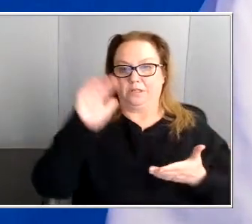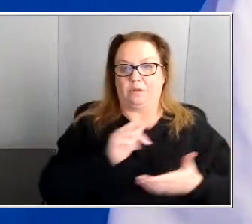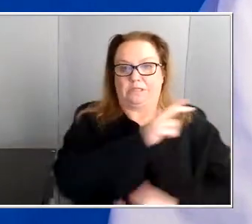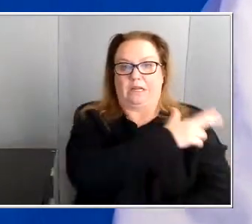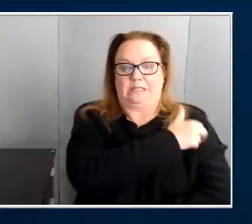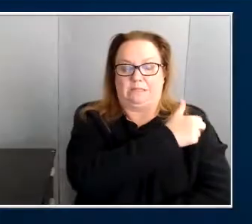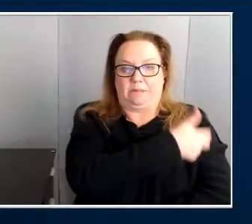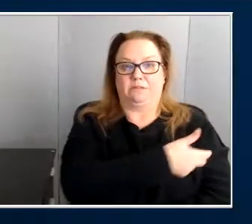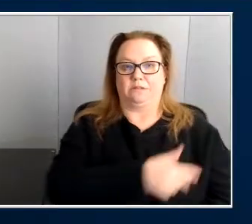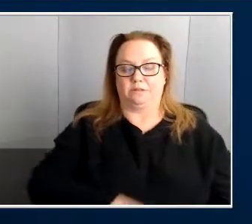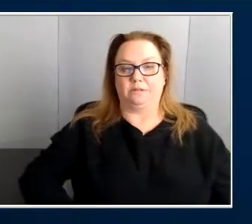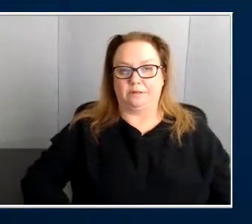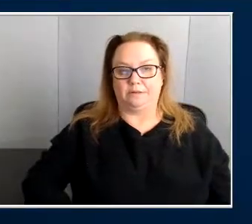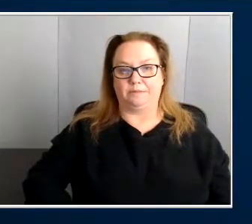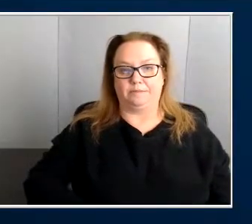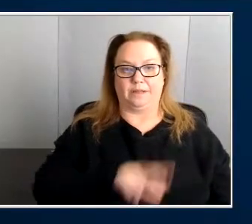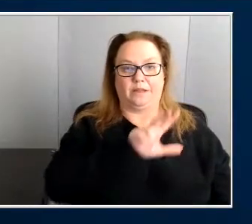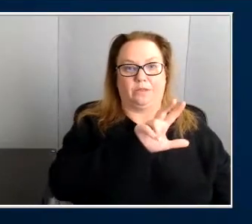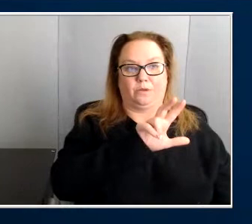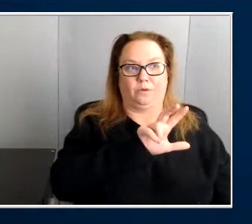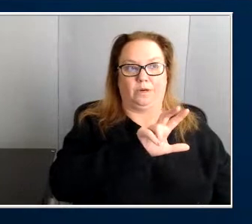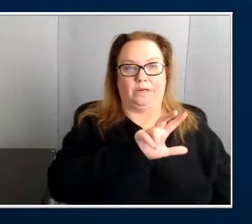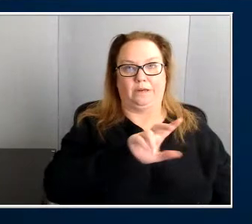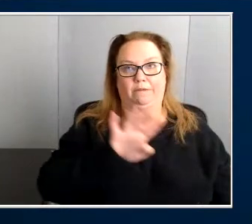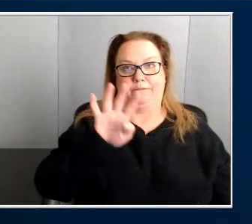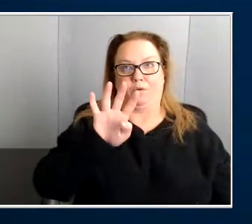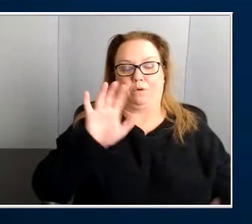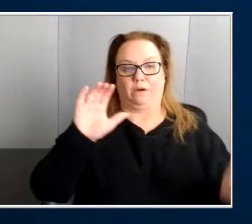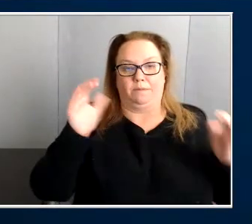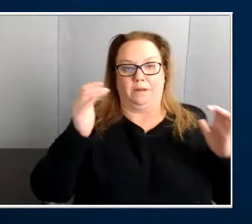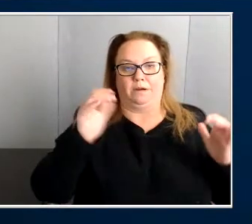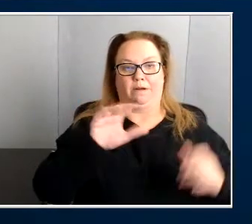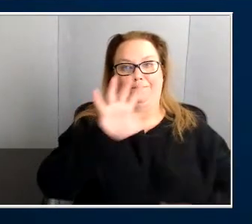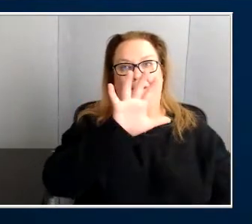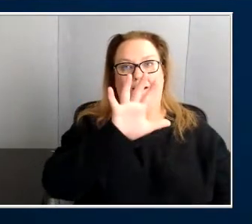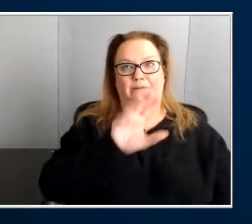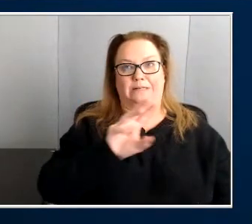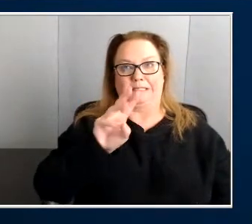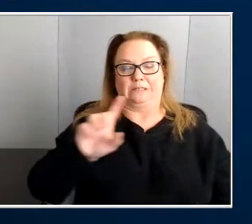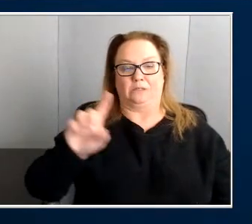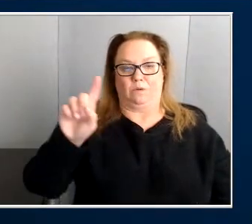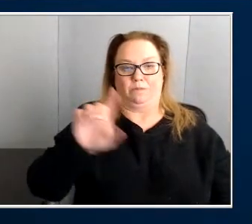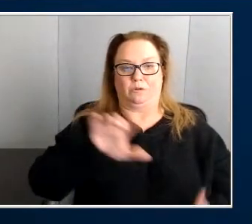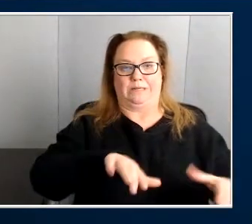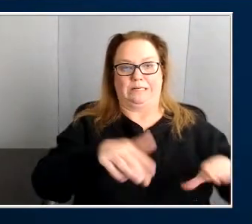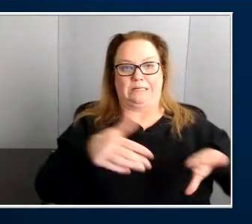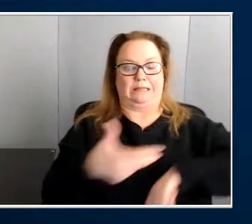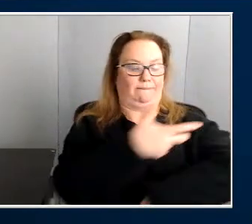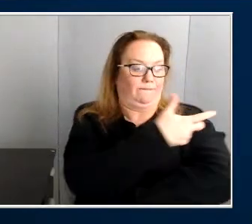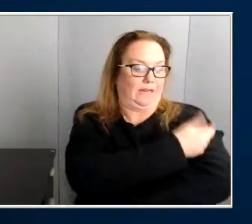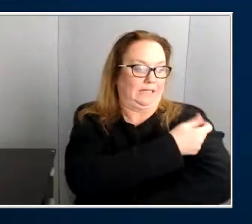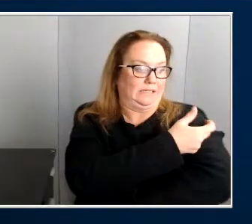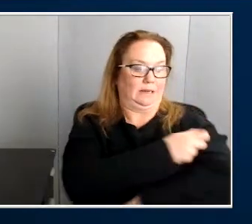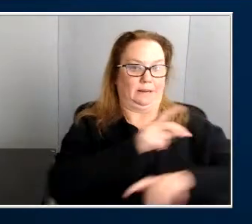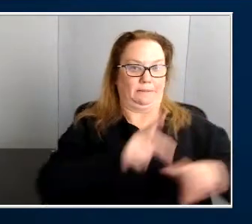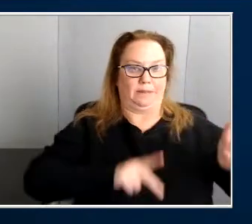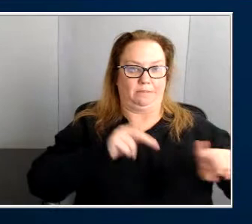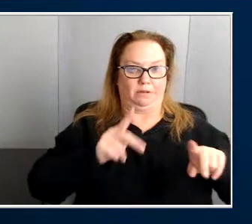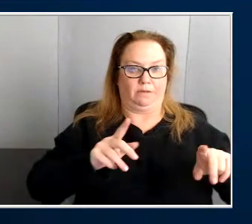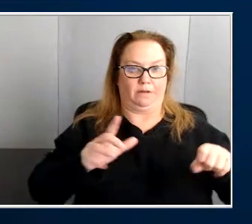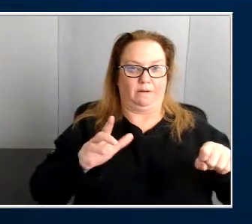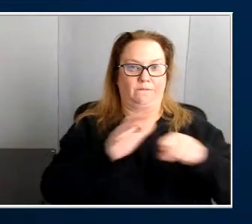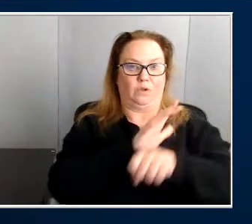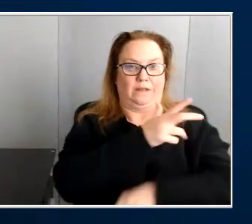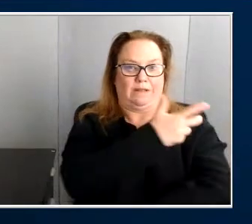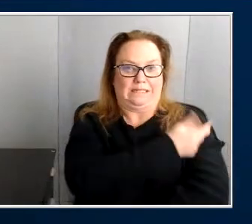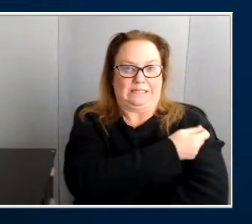death. Yeah, it's like 3 to 4 to 1 as far as hospitalizations and 5 or 6 to 1 for death between unvaccinated and those who have been more fully vaccinated.